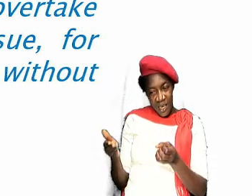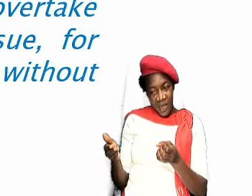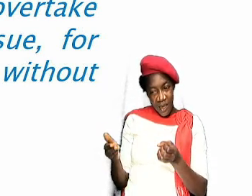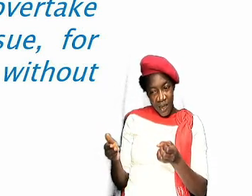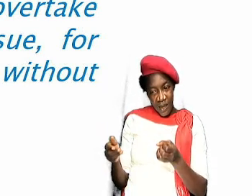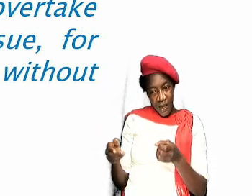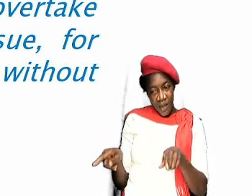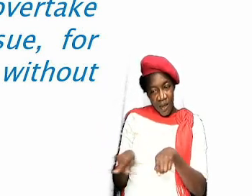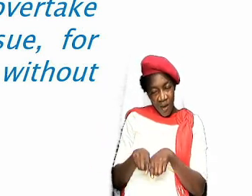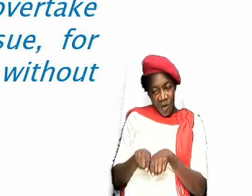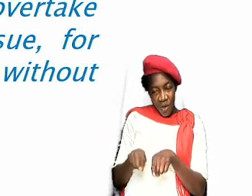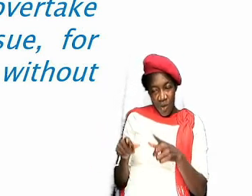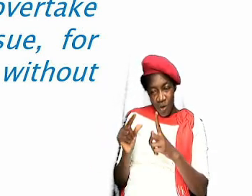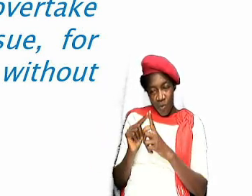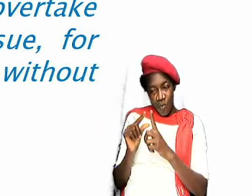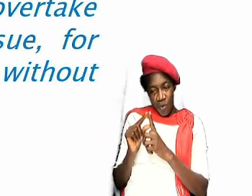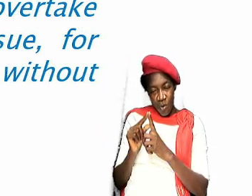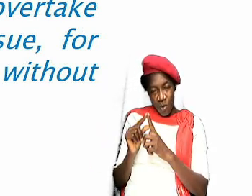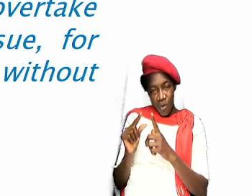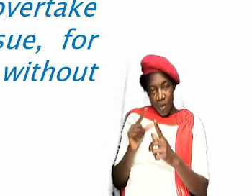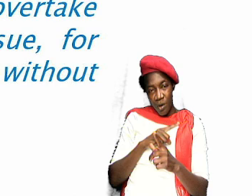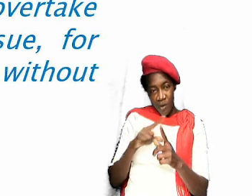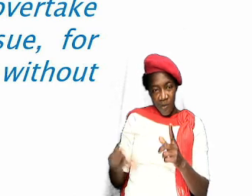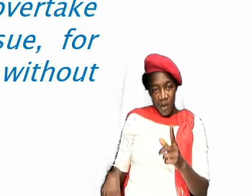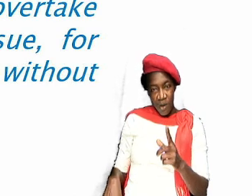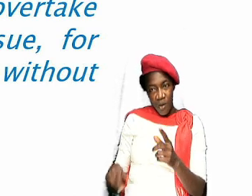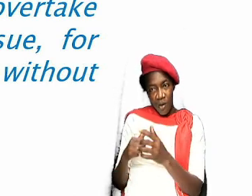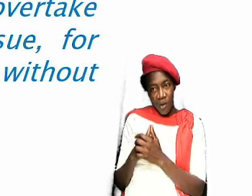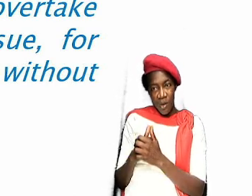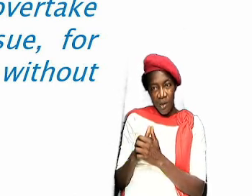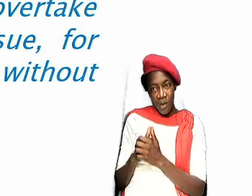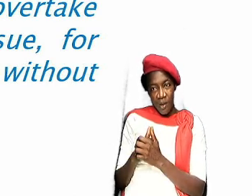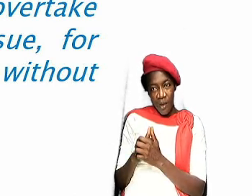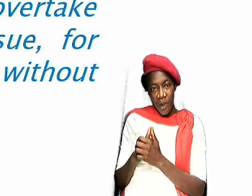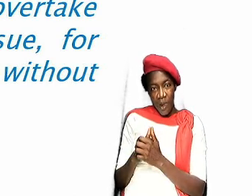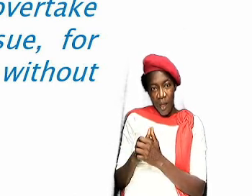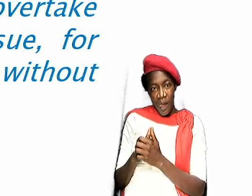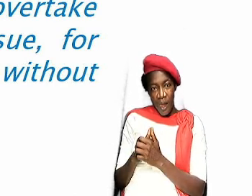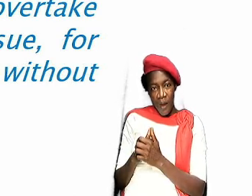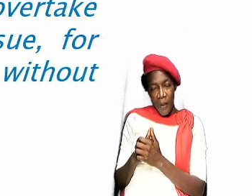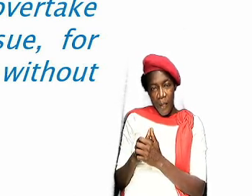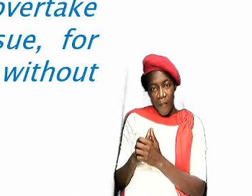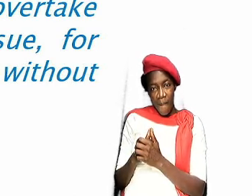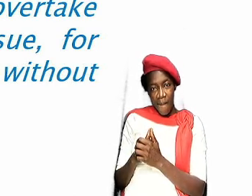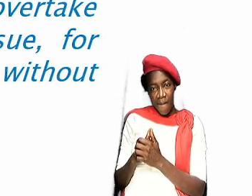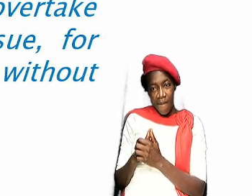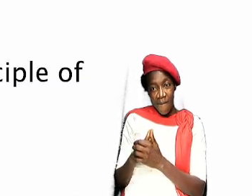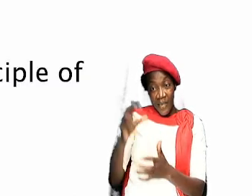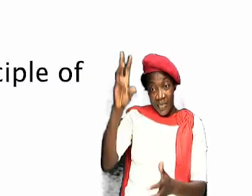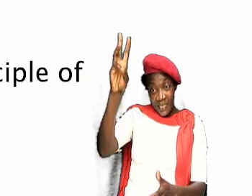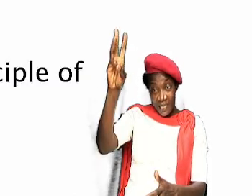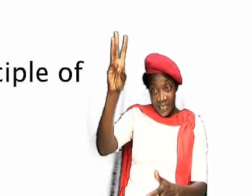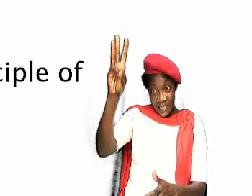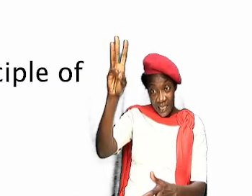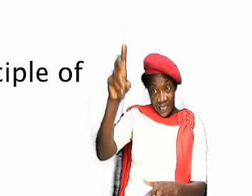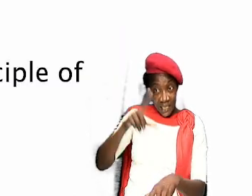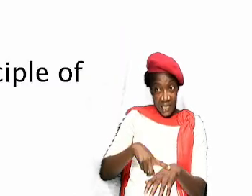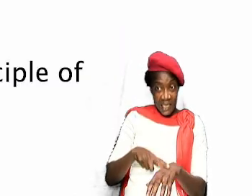word of the Lord. Then the sixth time we read,